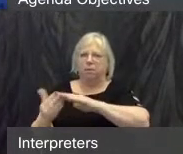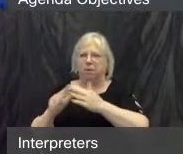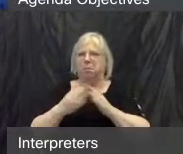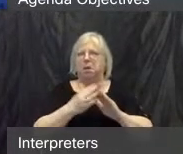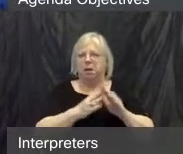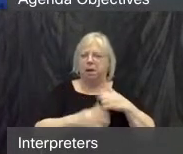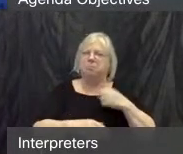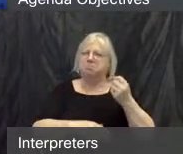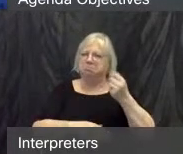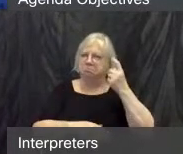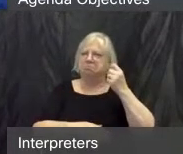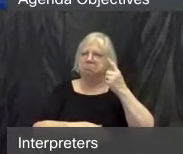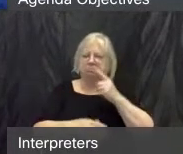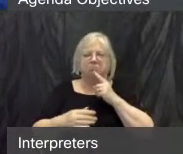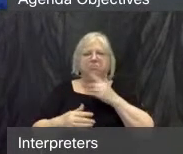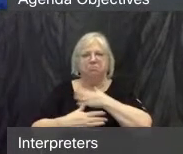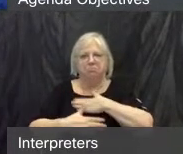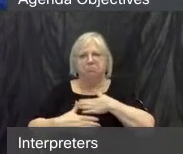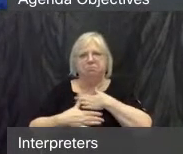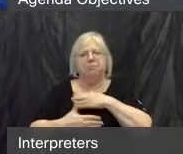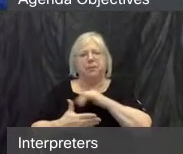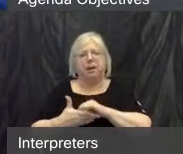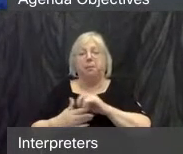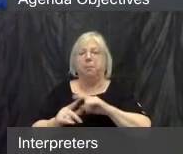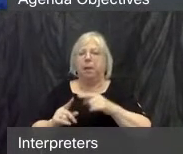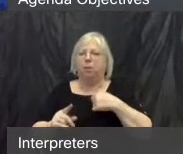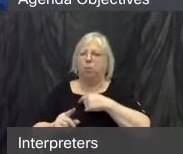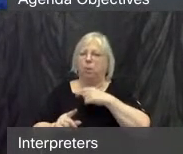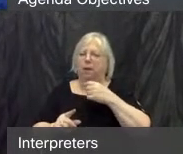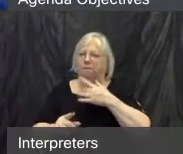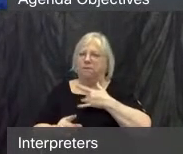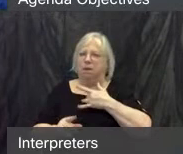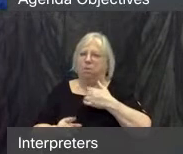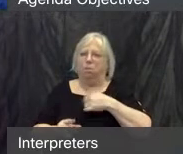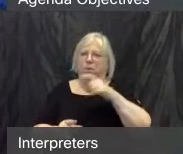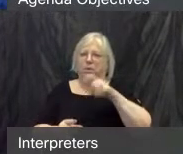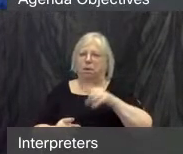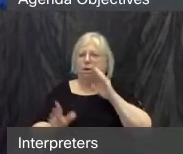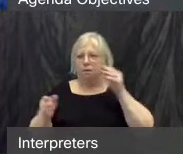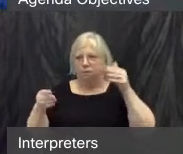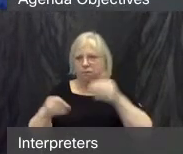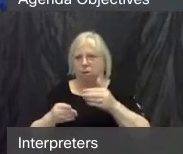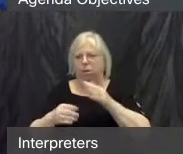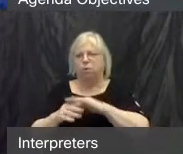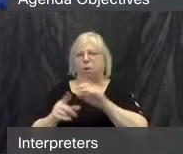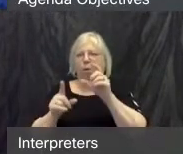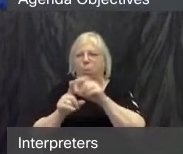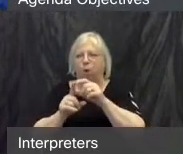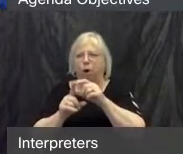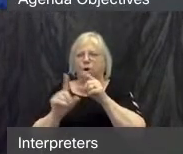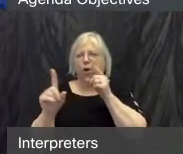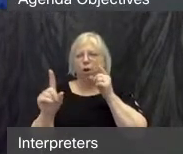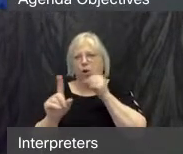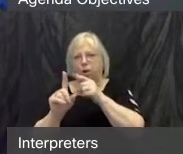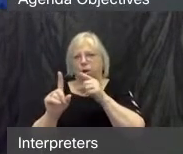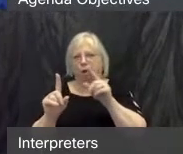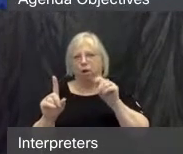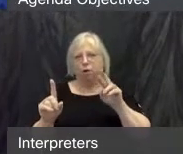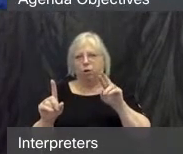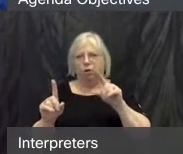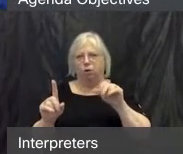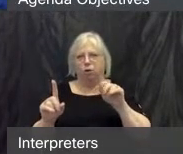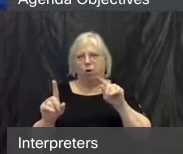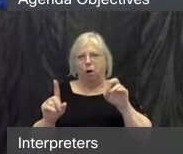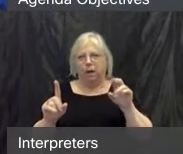and it's most appreciated. But I think we need to focus on the word targeted and look at those